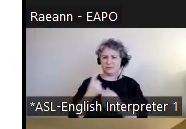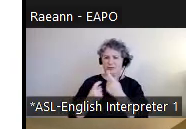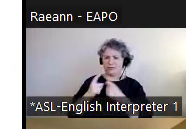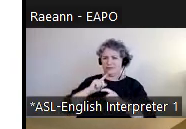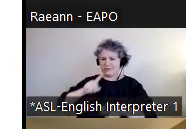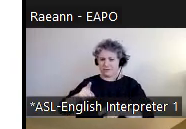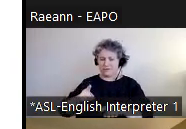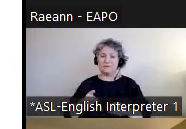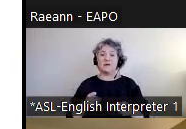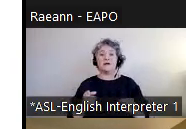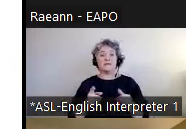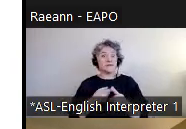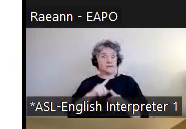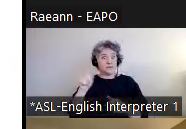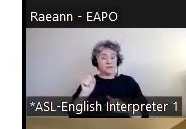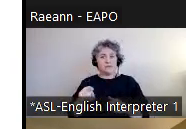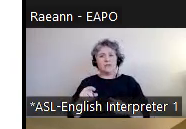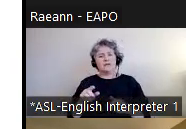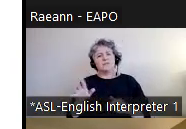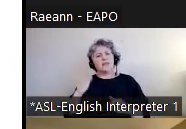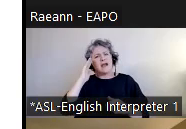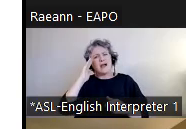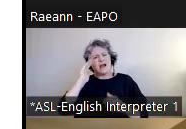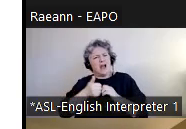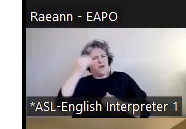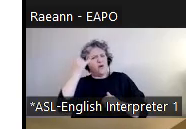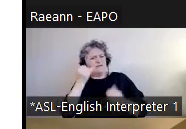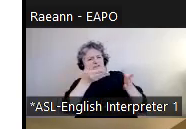question. How can we know if a person has a power of attorney?